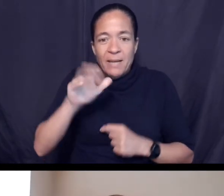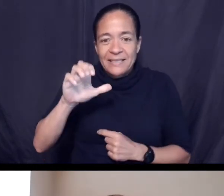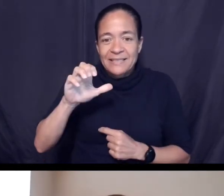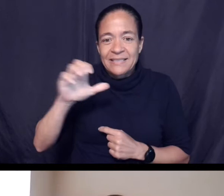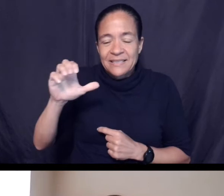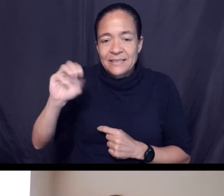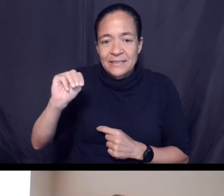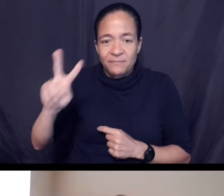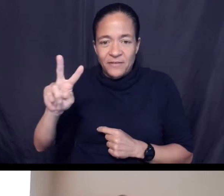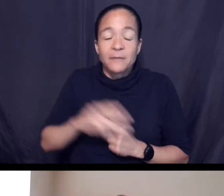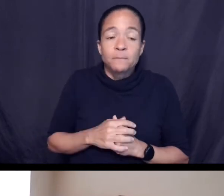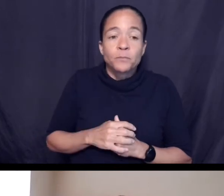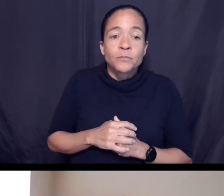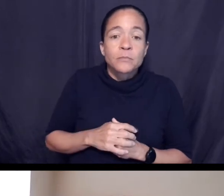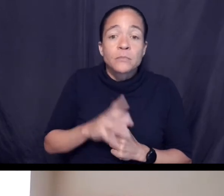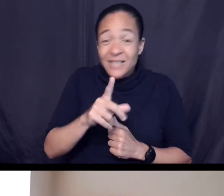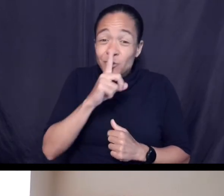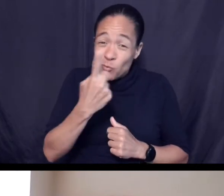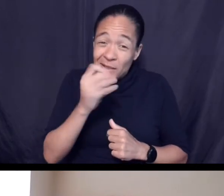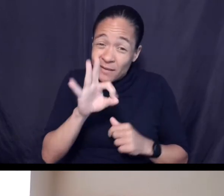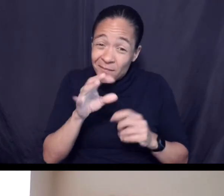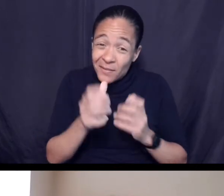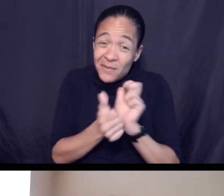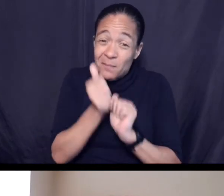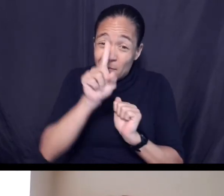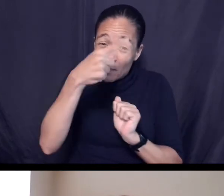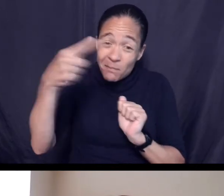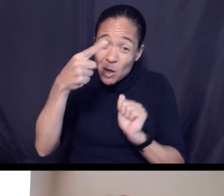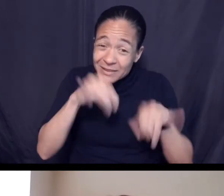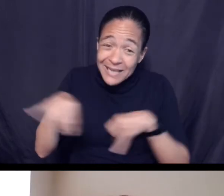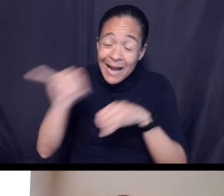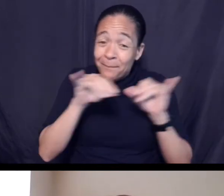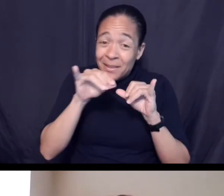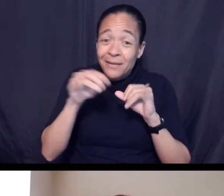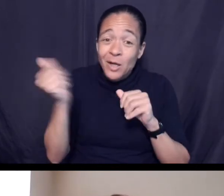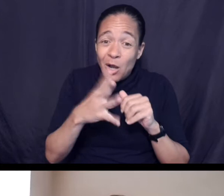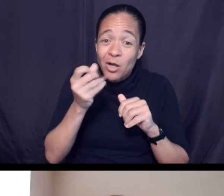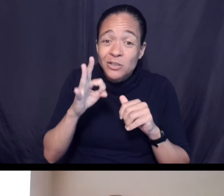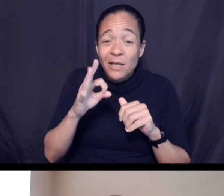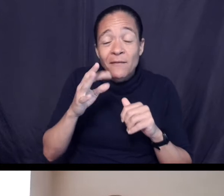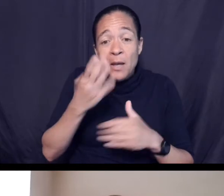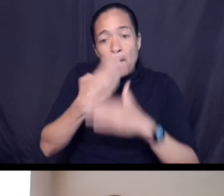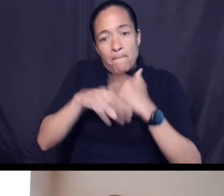defects and arguably one of the most common causes of birth defects, period, in general.